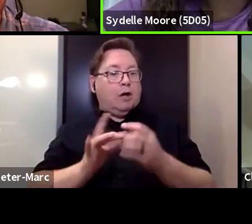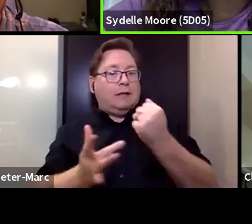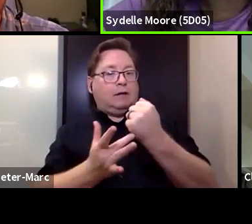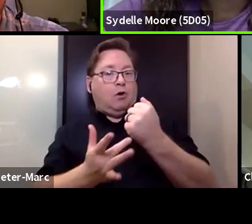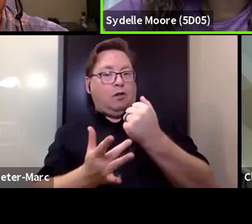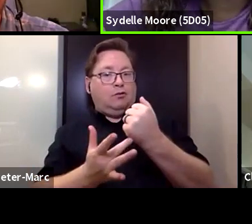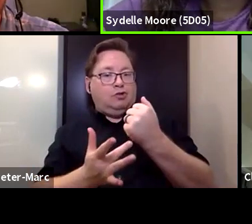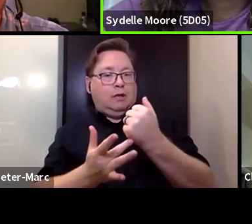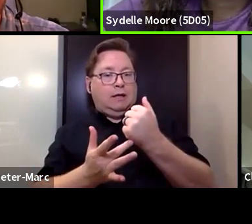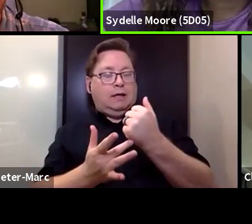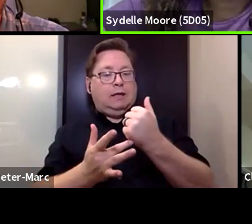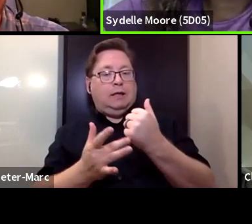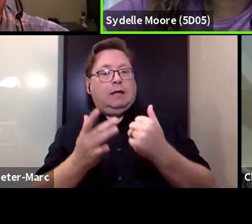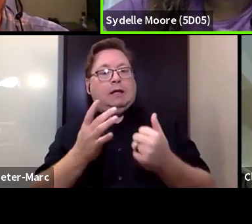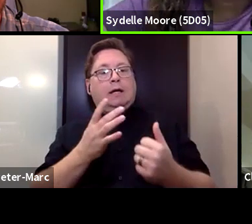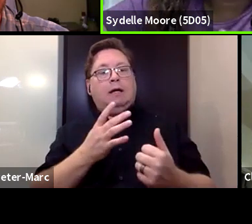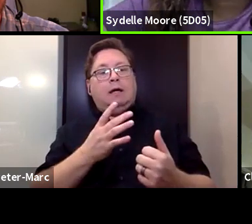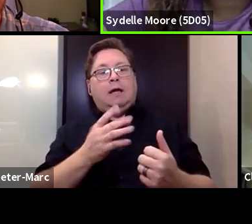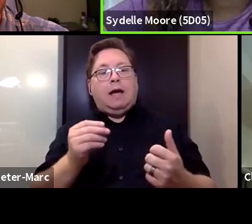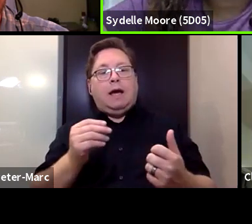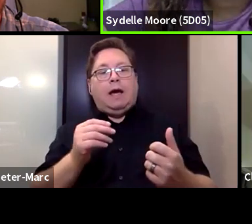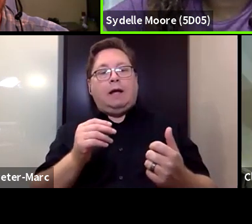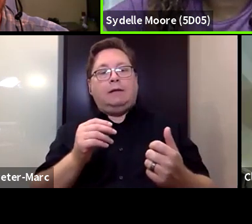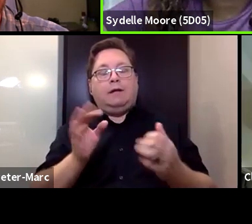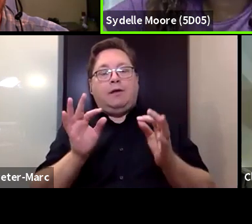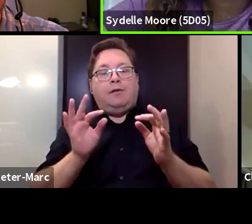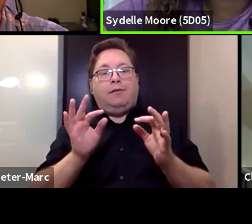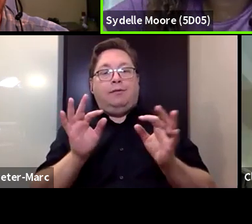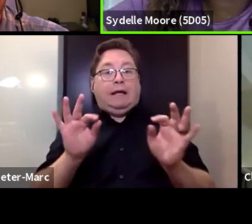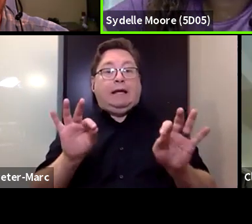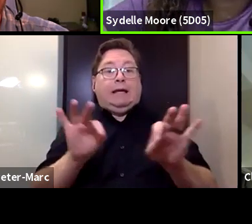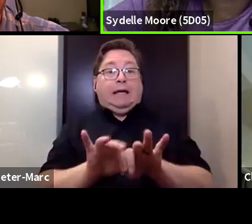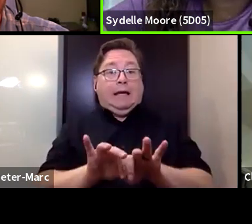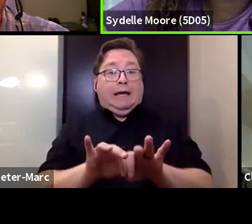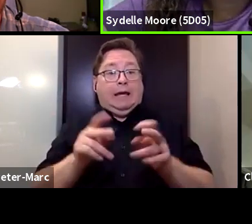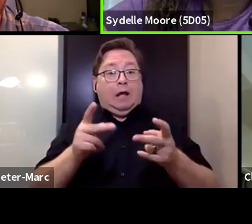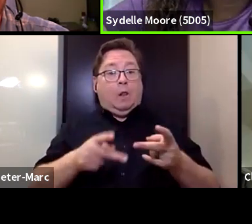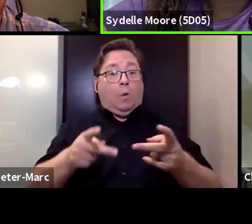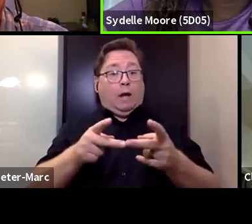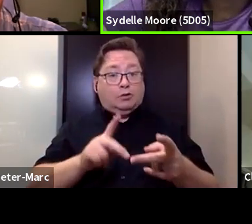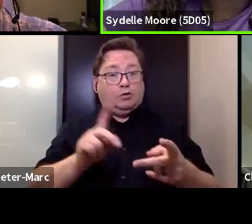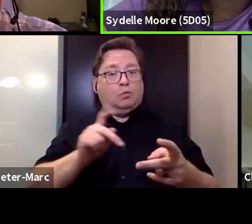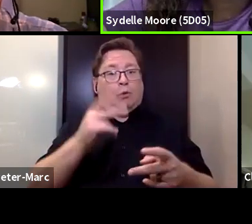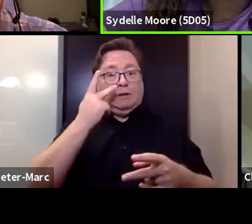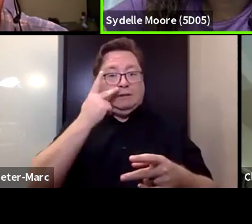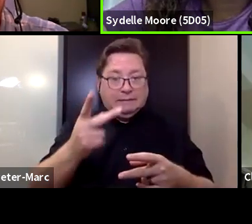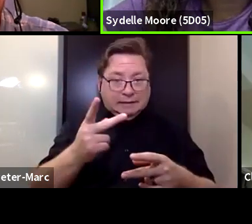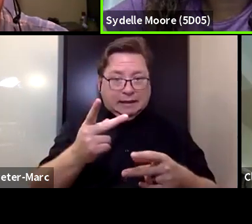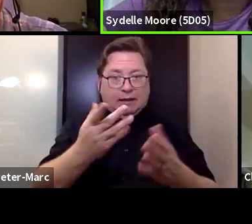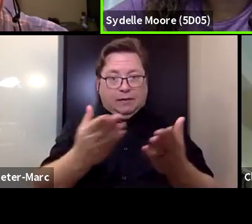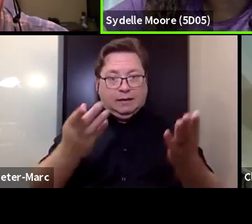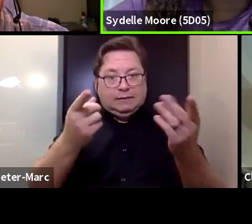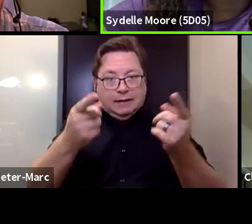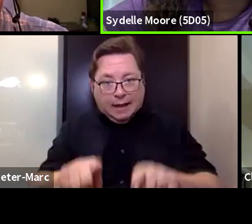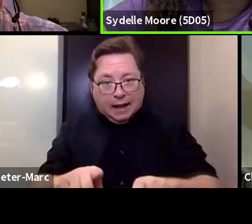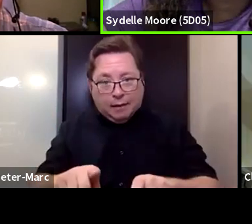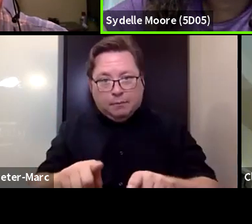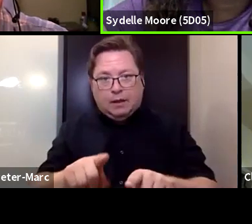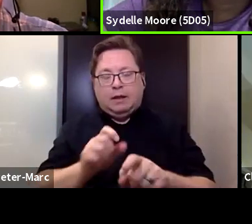and the key locations where we're seeing incidents like this, and making sure that we're